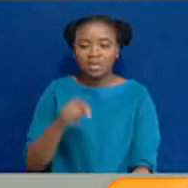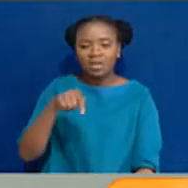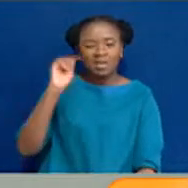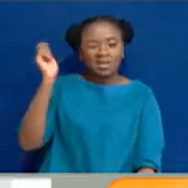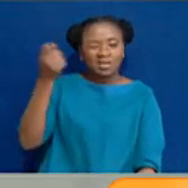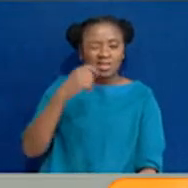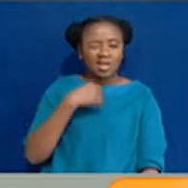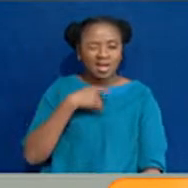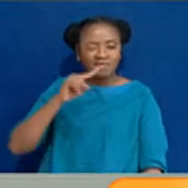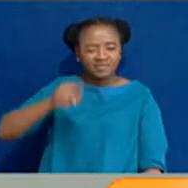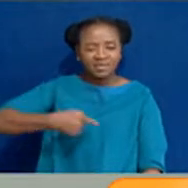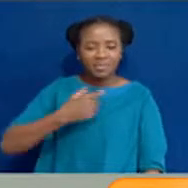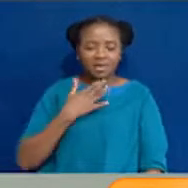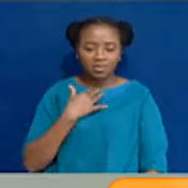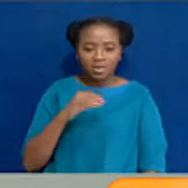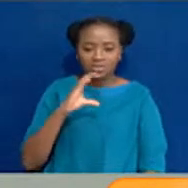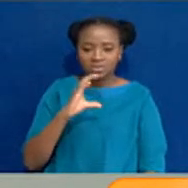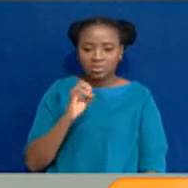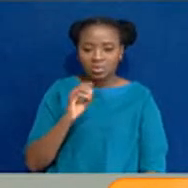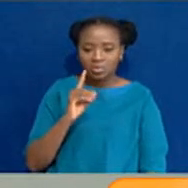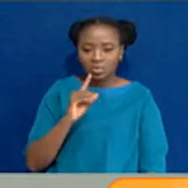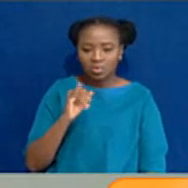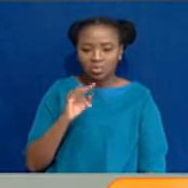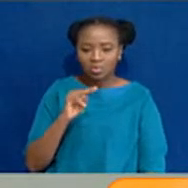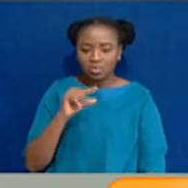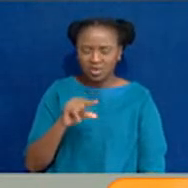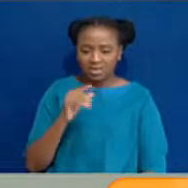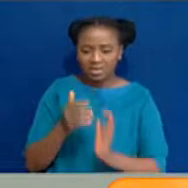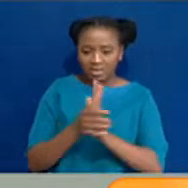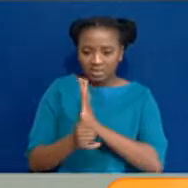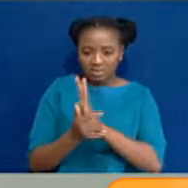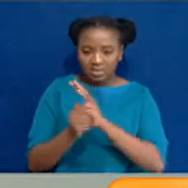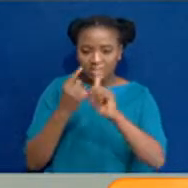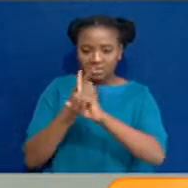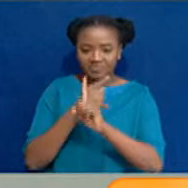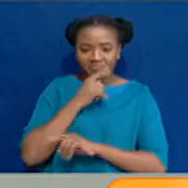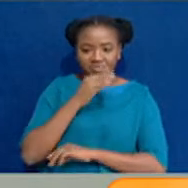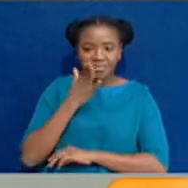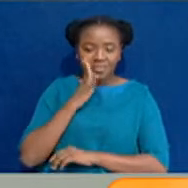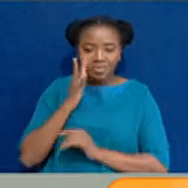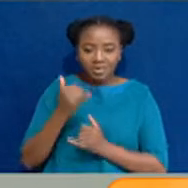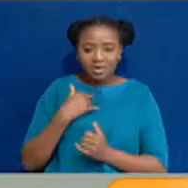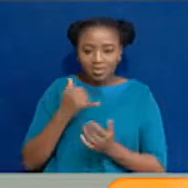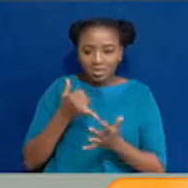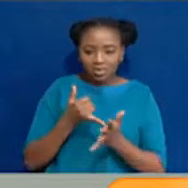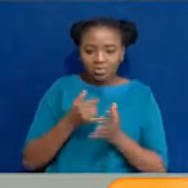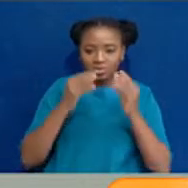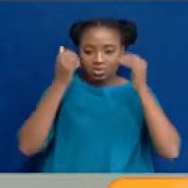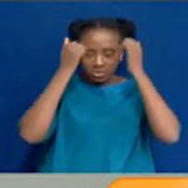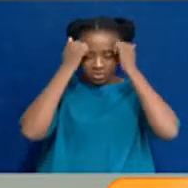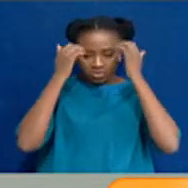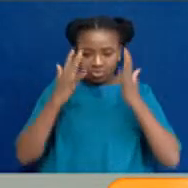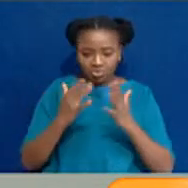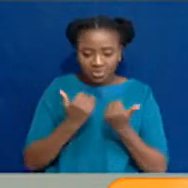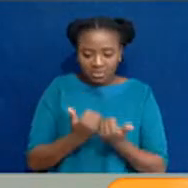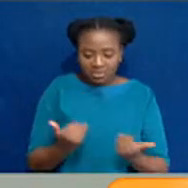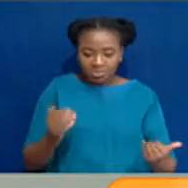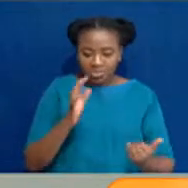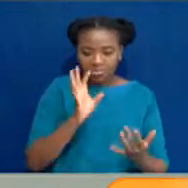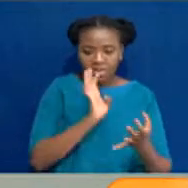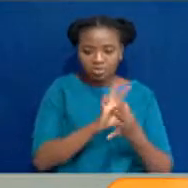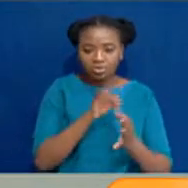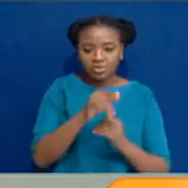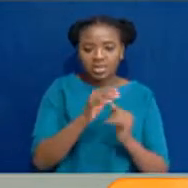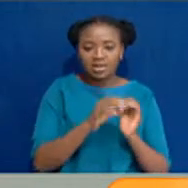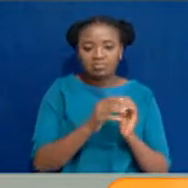Kenya has significantly increased the good number of parents and guardians now enrolling their children in IT courses. This demand